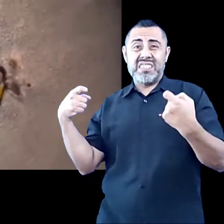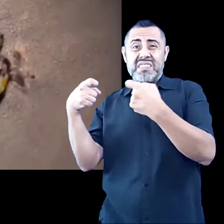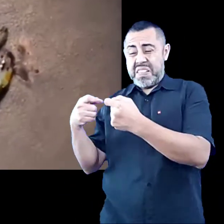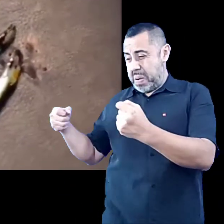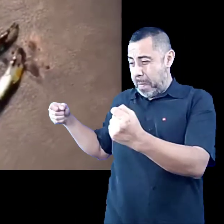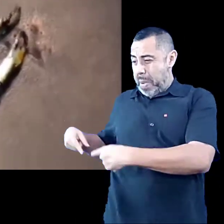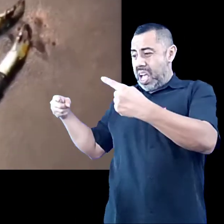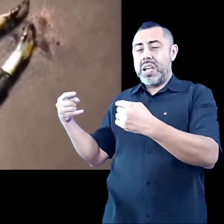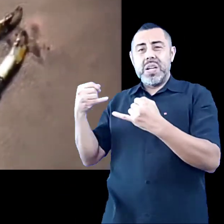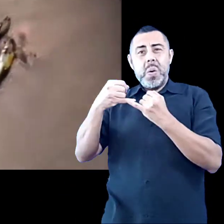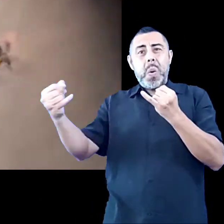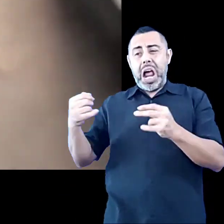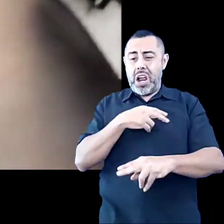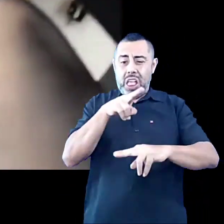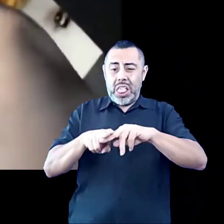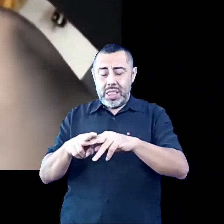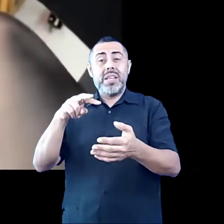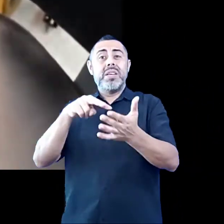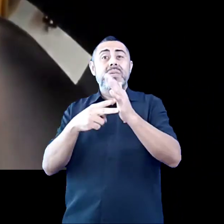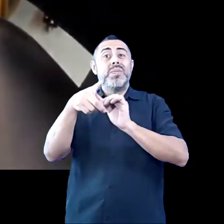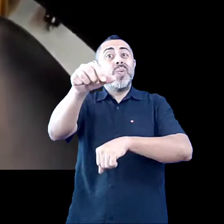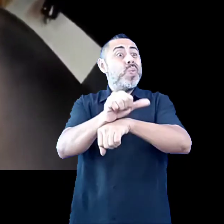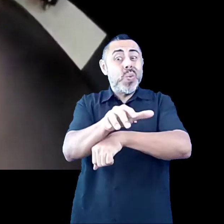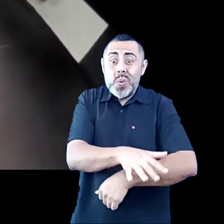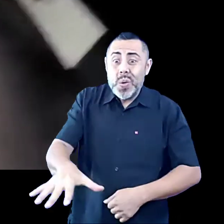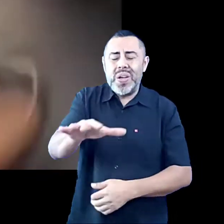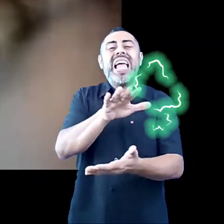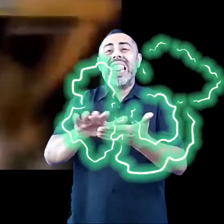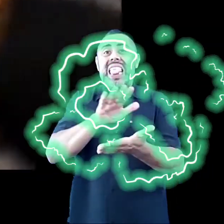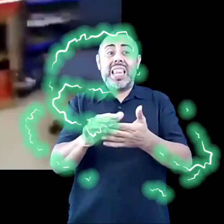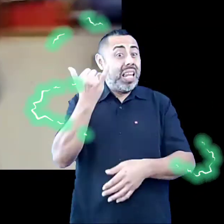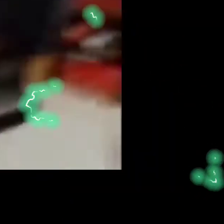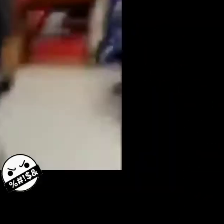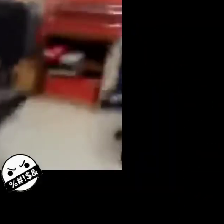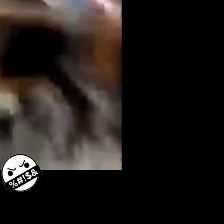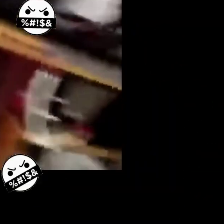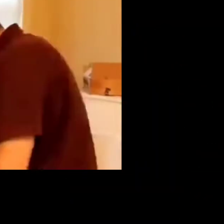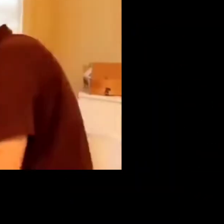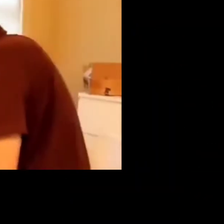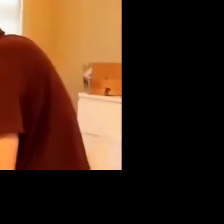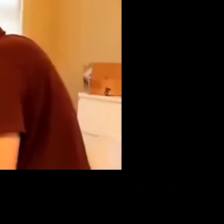I shock my ass sitting on these live wires. Always clean up the lab, otherwise something will bite you in the ass.